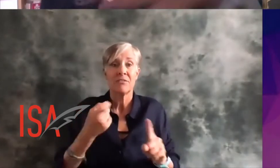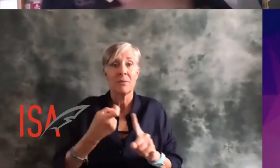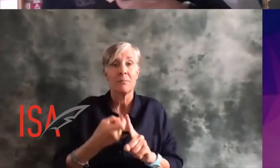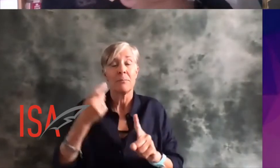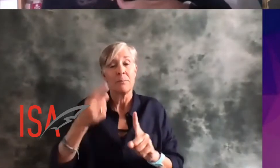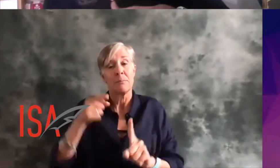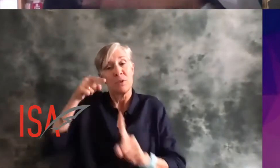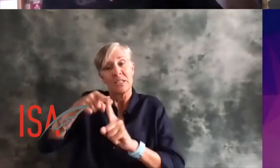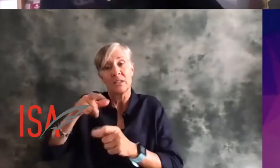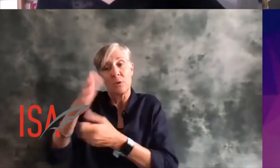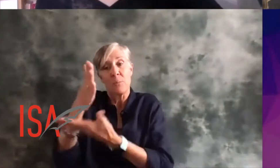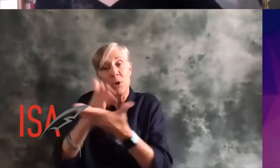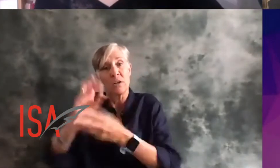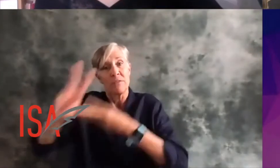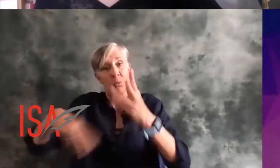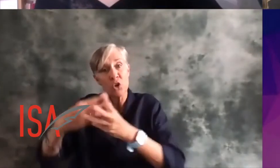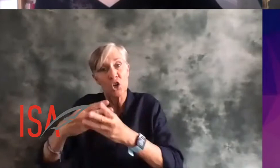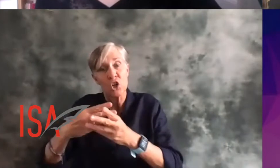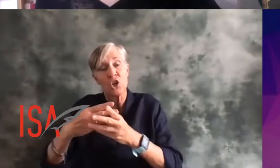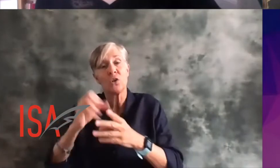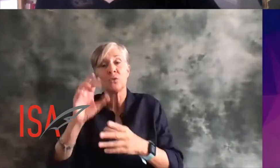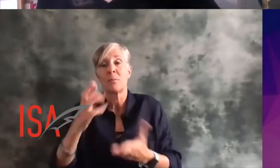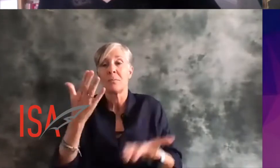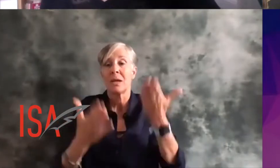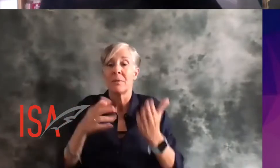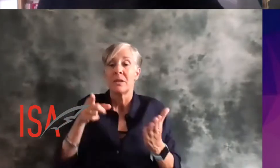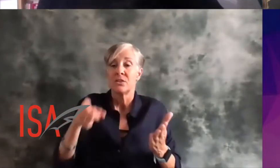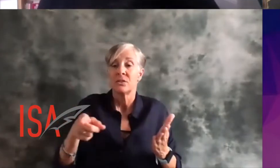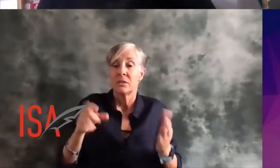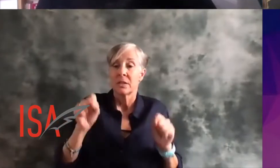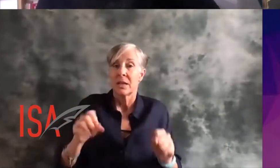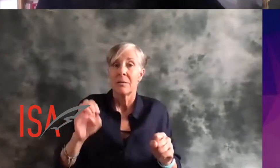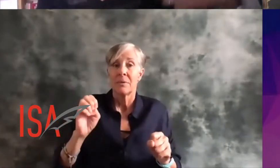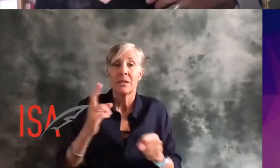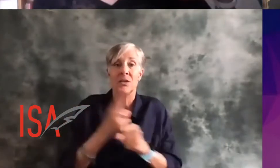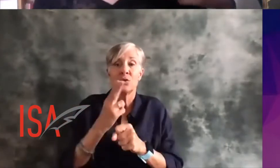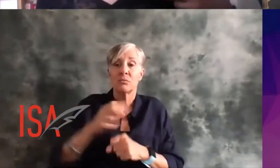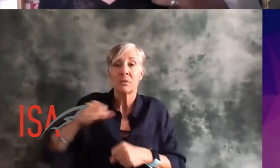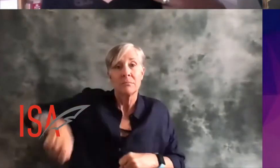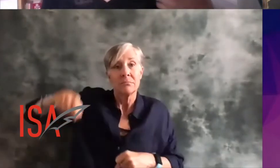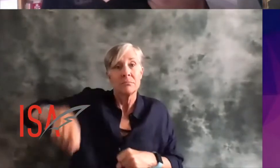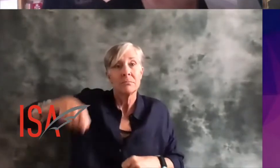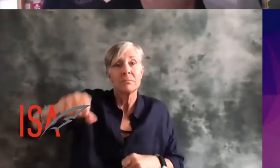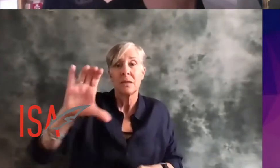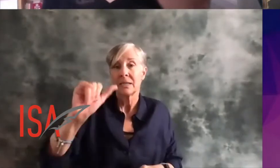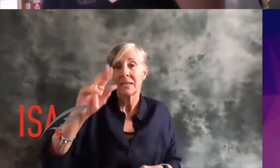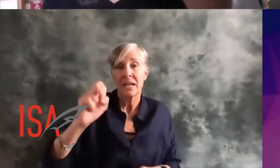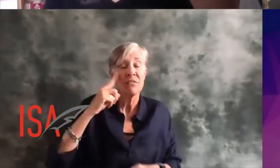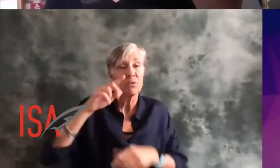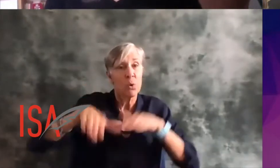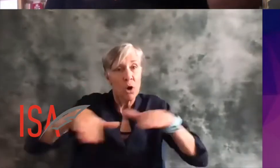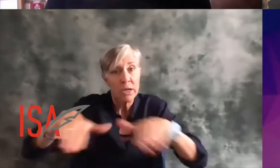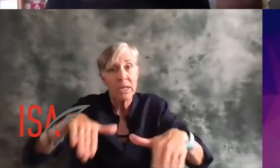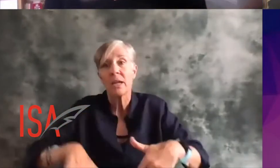of the world. She may also be somebody who uses a cane to walk. She may also be